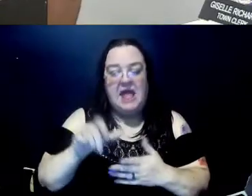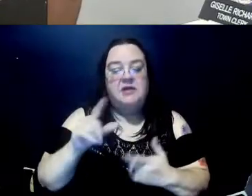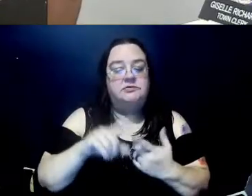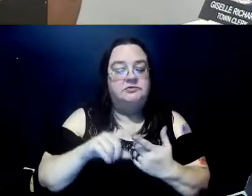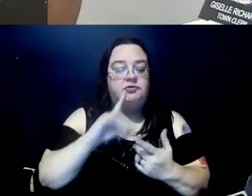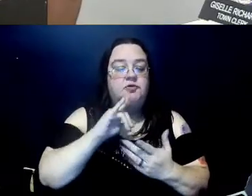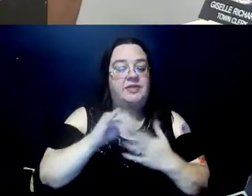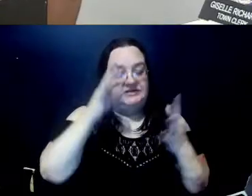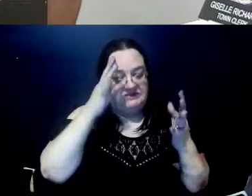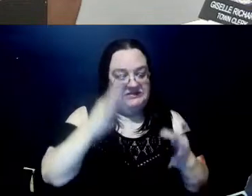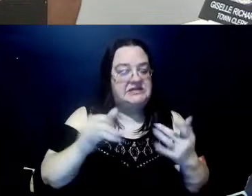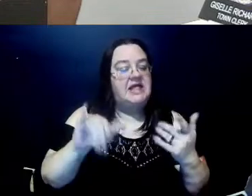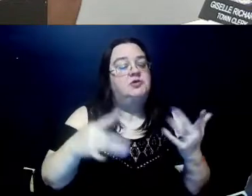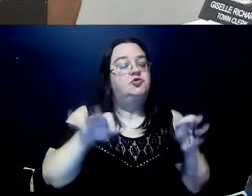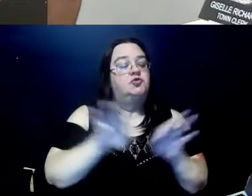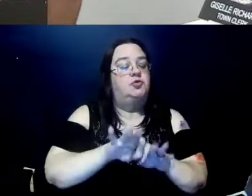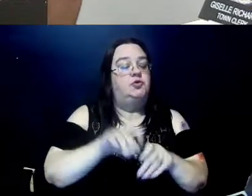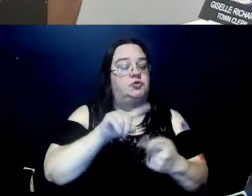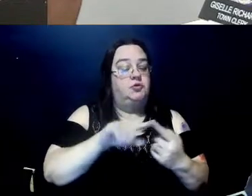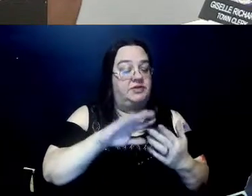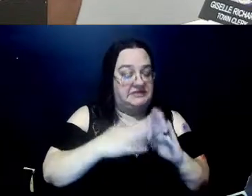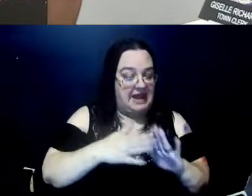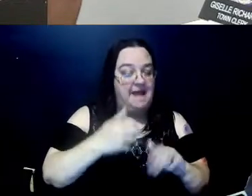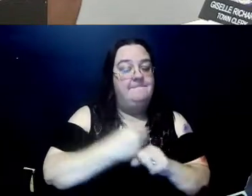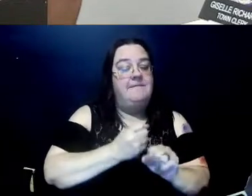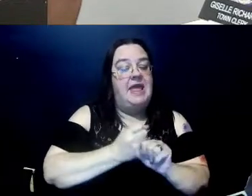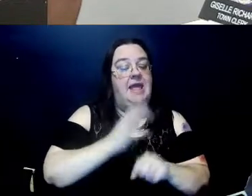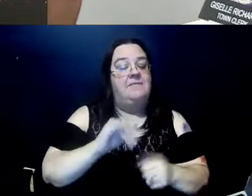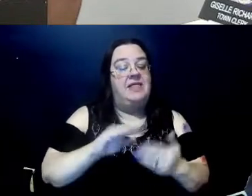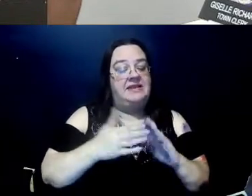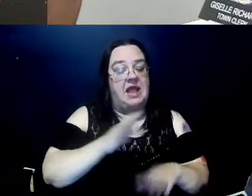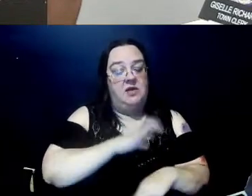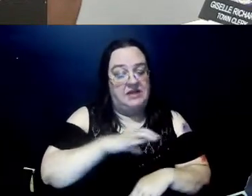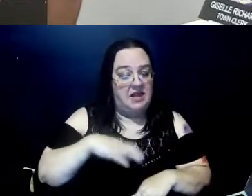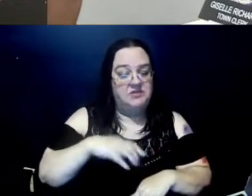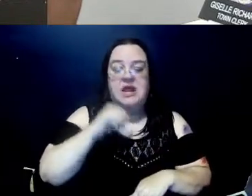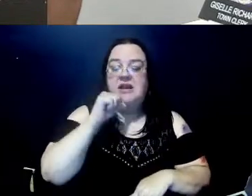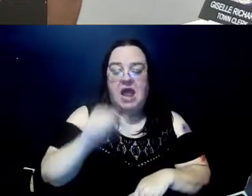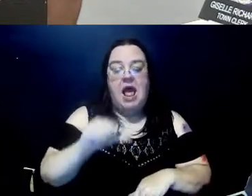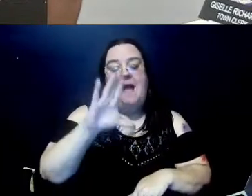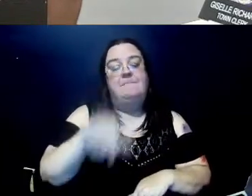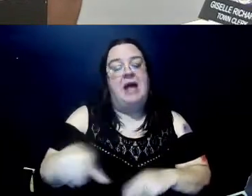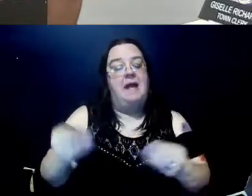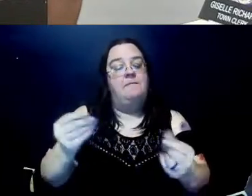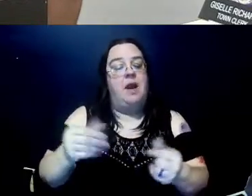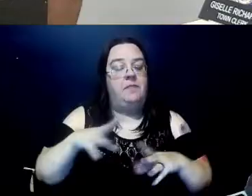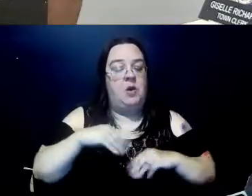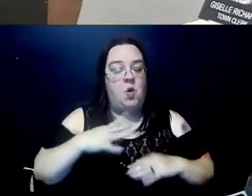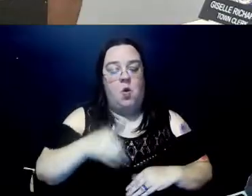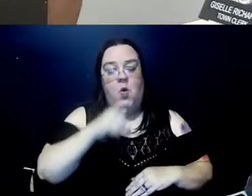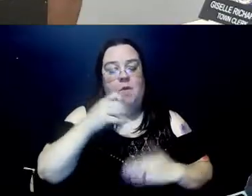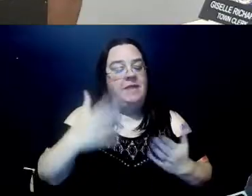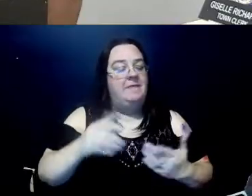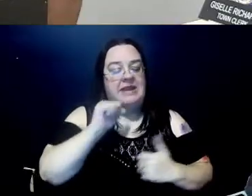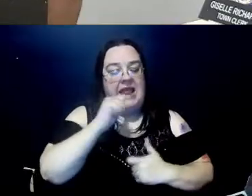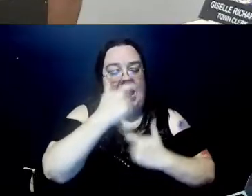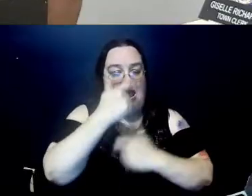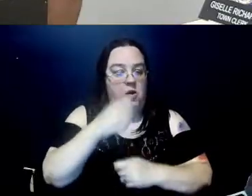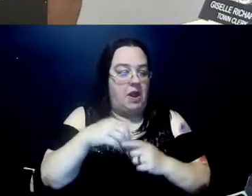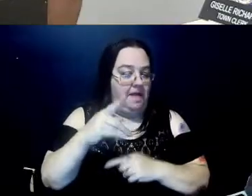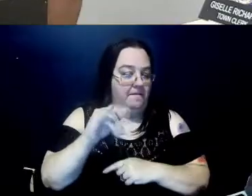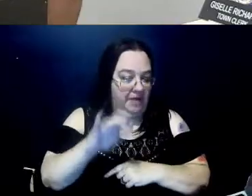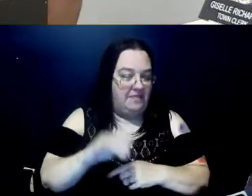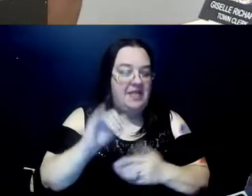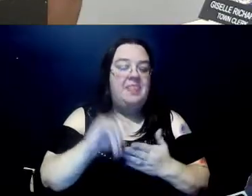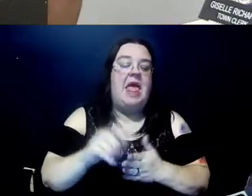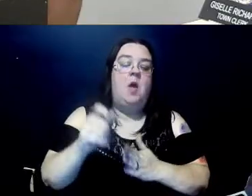that can be made by the town council, not by property owners who may not have the public interest in mind. So that was by Mike Callahan, but again,